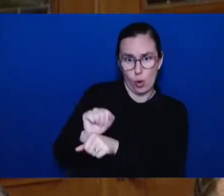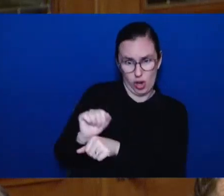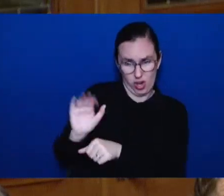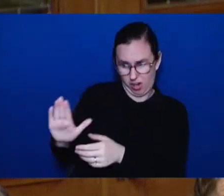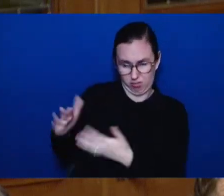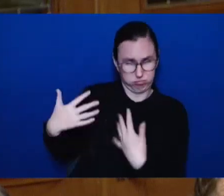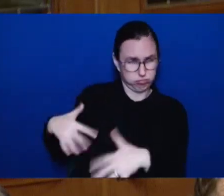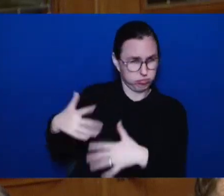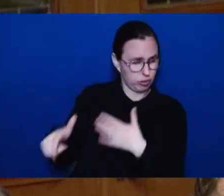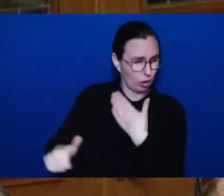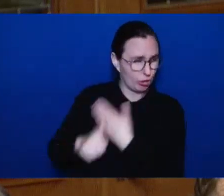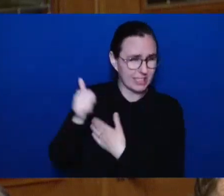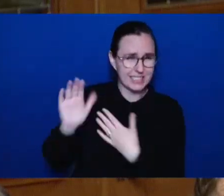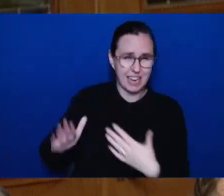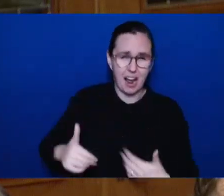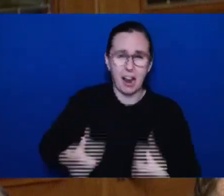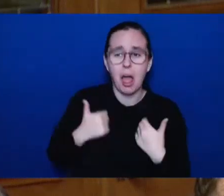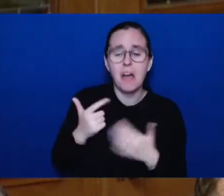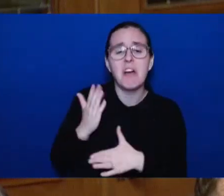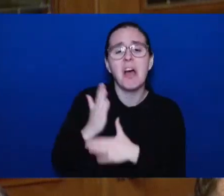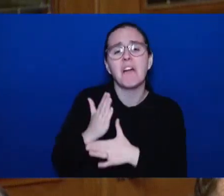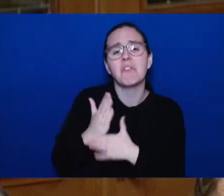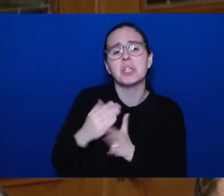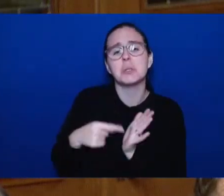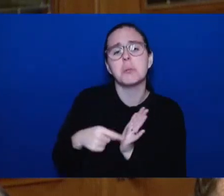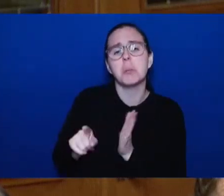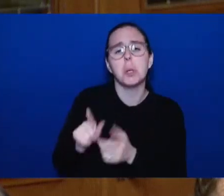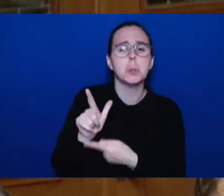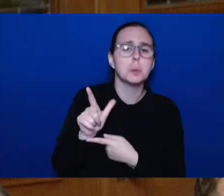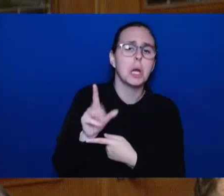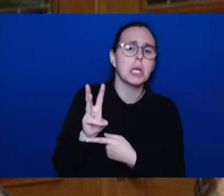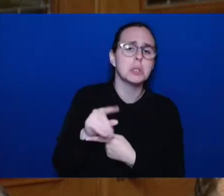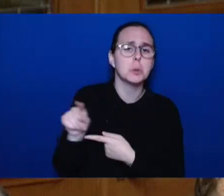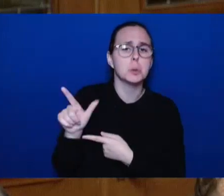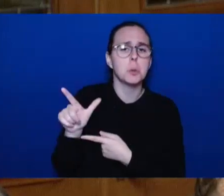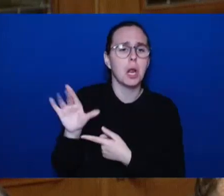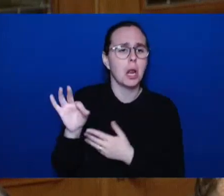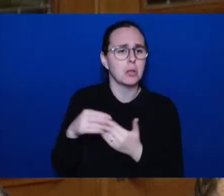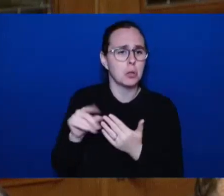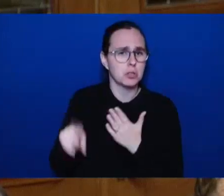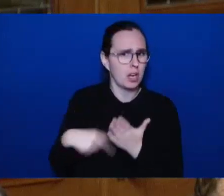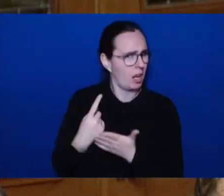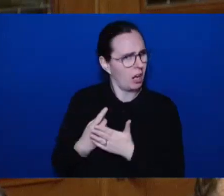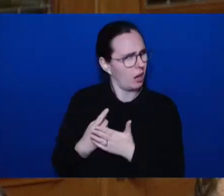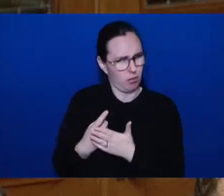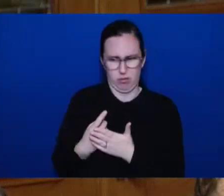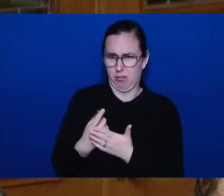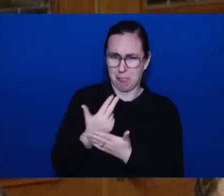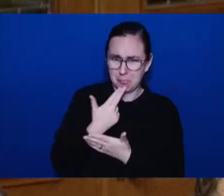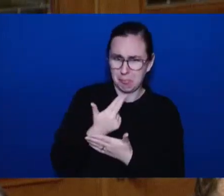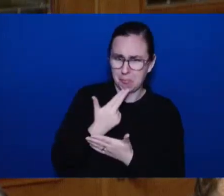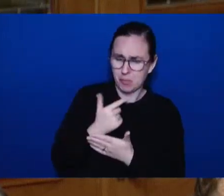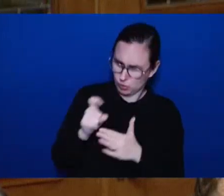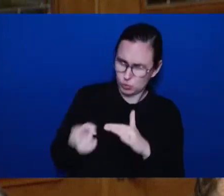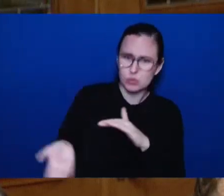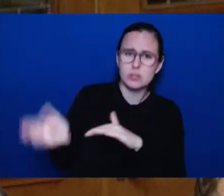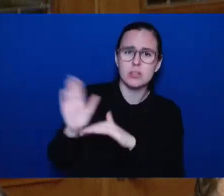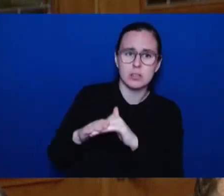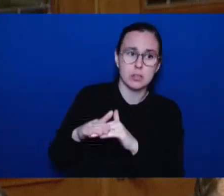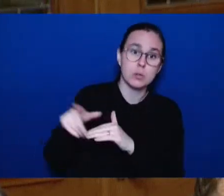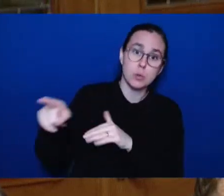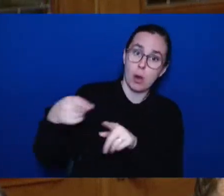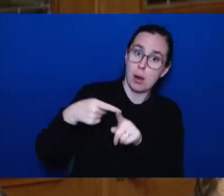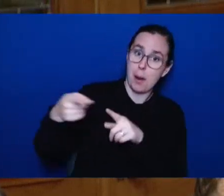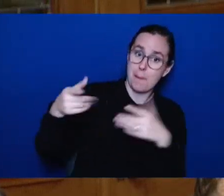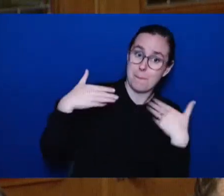and $29 an hour. My question through you, Honourable Speaker, is to the Minister of Forest. Will this government show their support for BC's